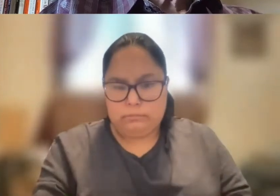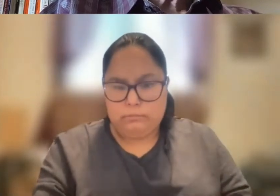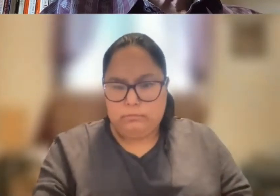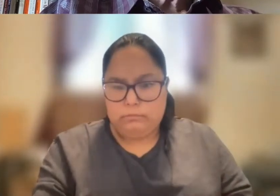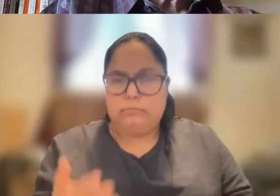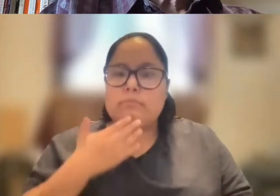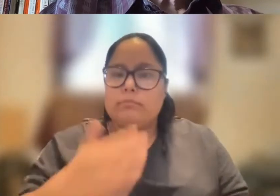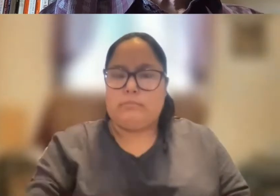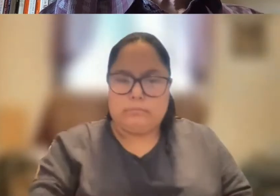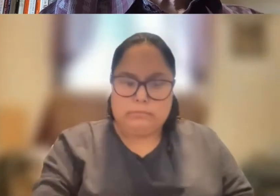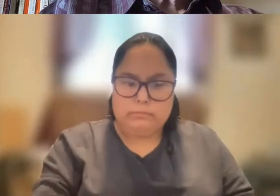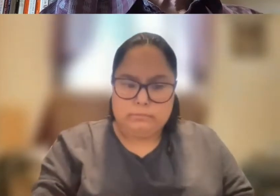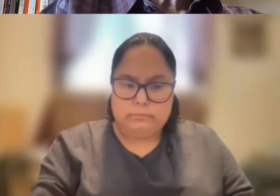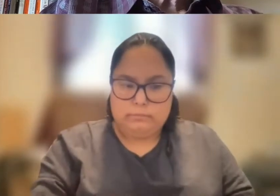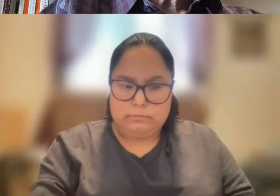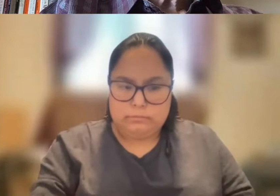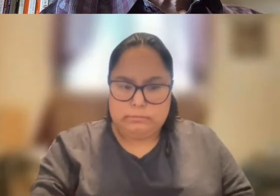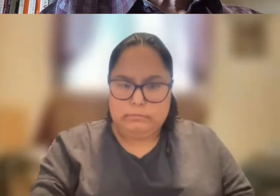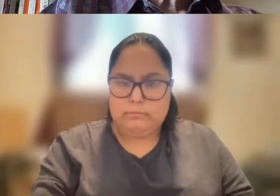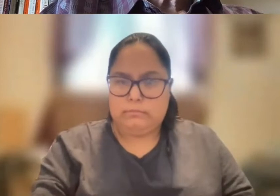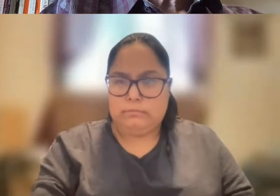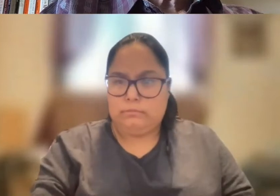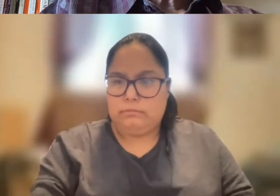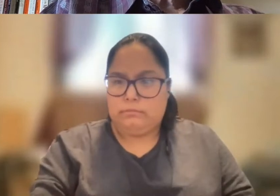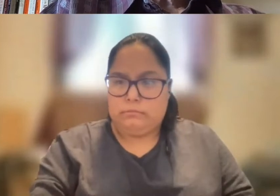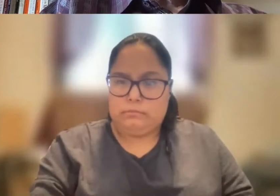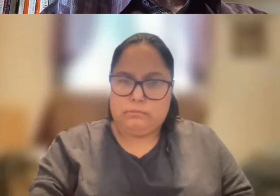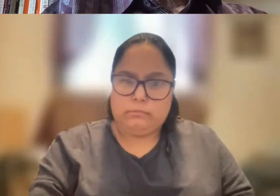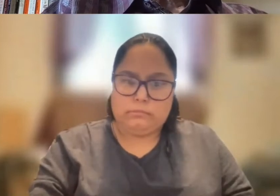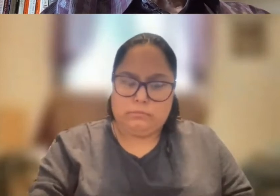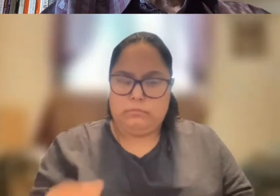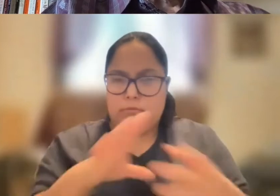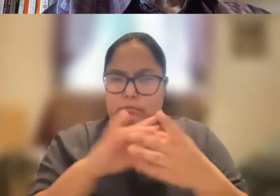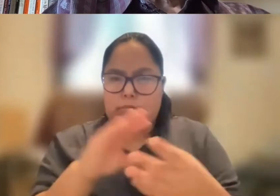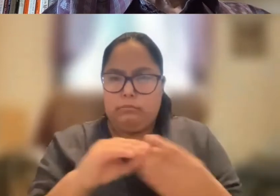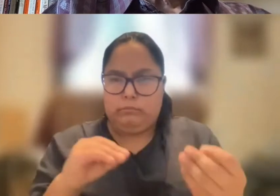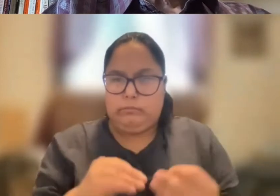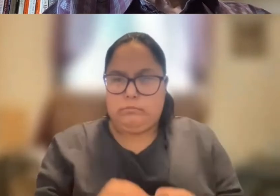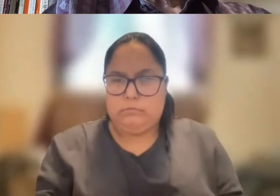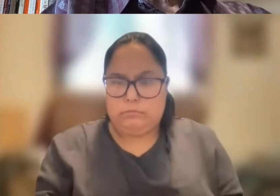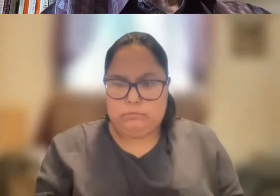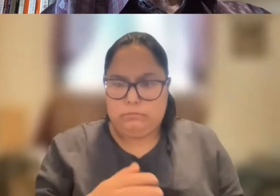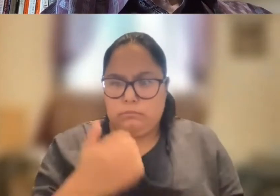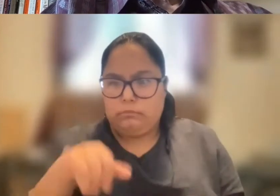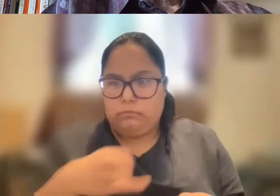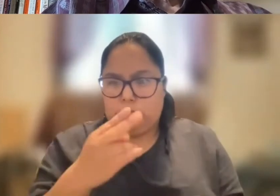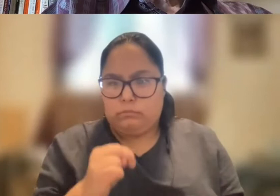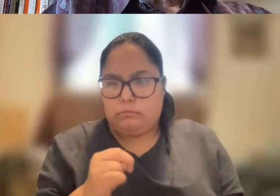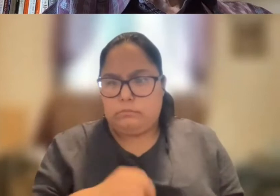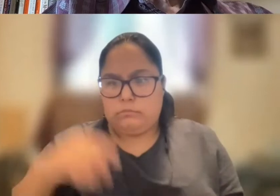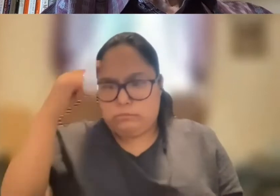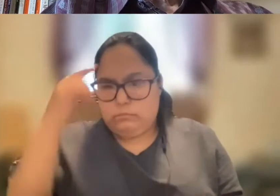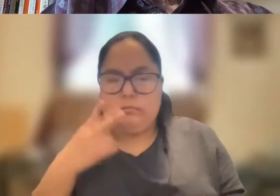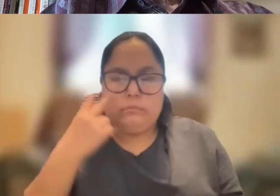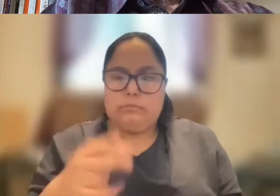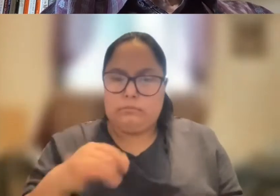Thank you. Thank you for that. Duncan, you have a comment? Yeah, just a couple, Jan. John, nice to see